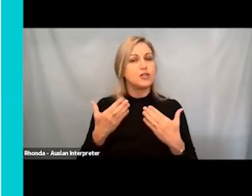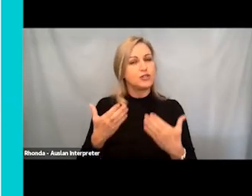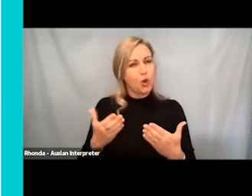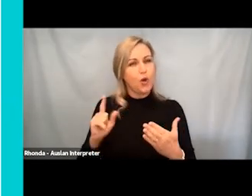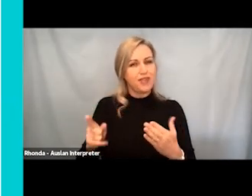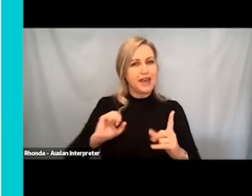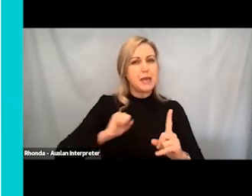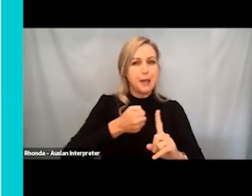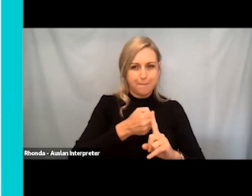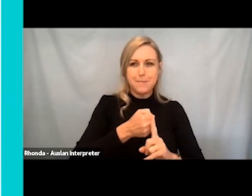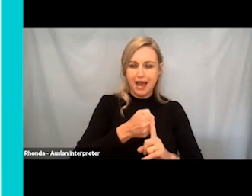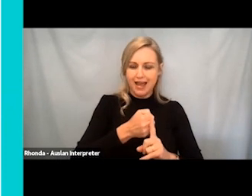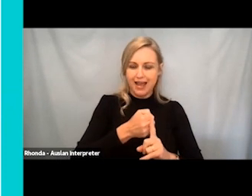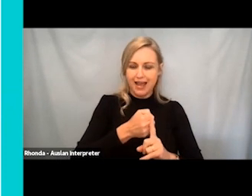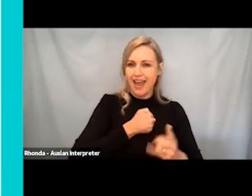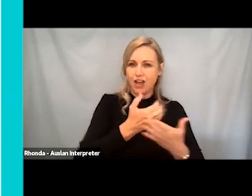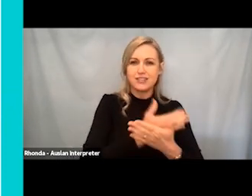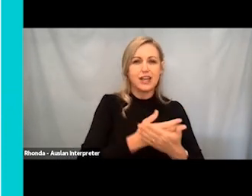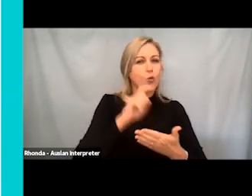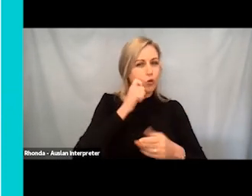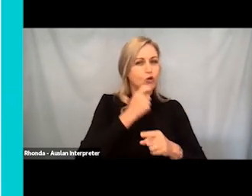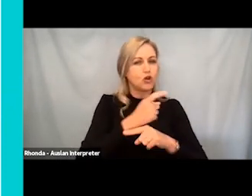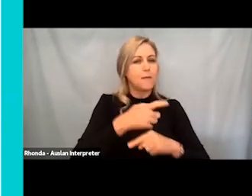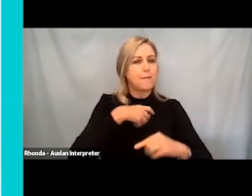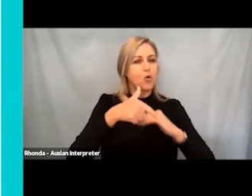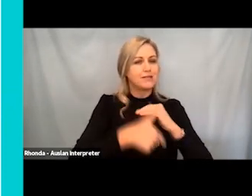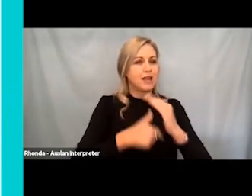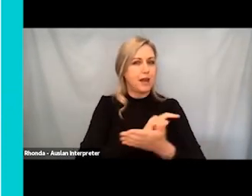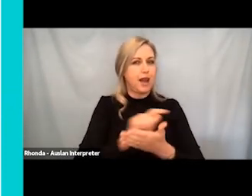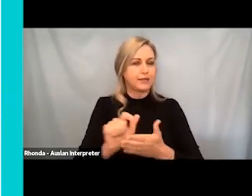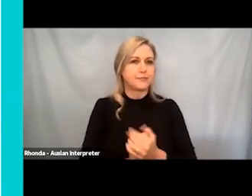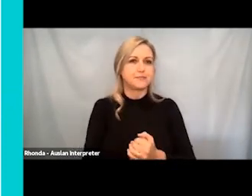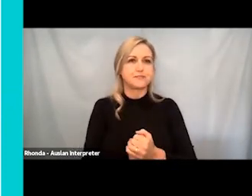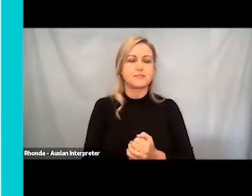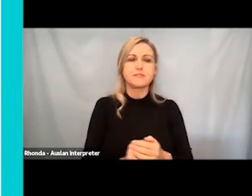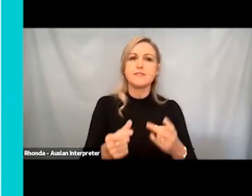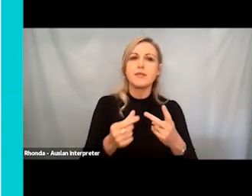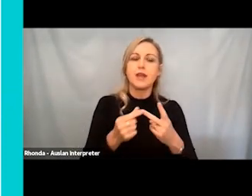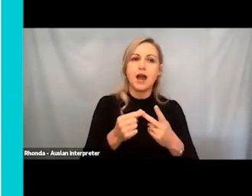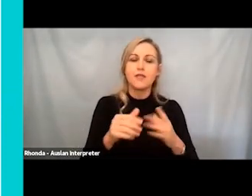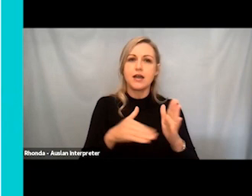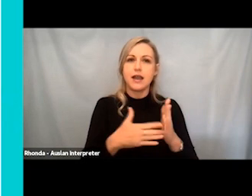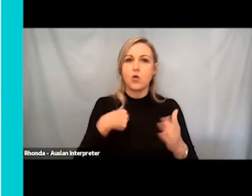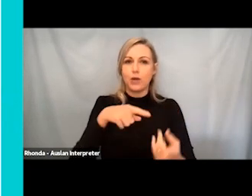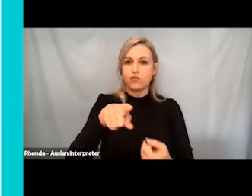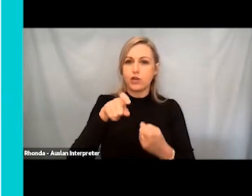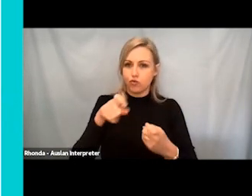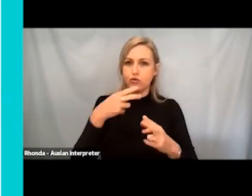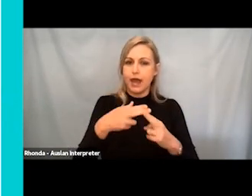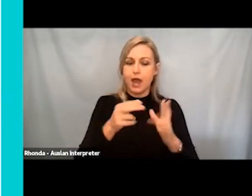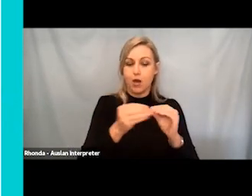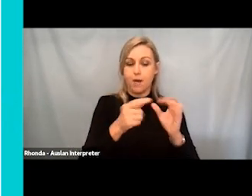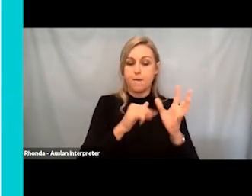some implications that I'll discuss later. The other thing that we notice is that we have now recruited completely the baseline sample.